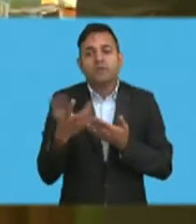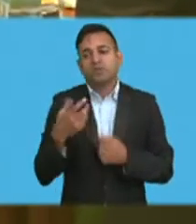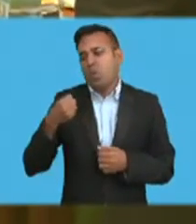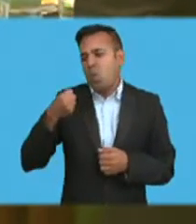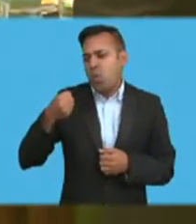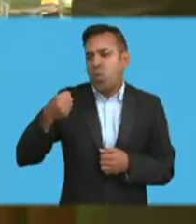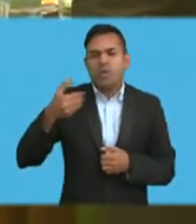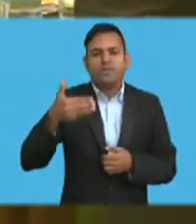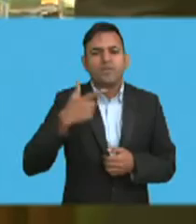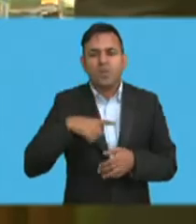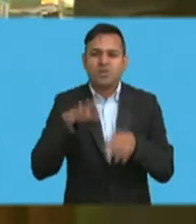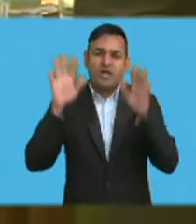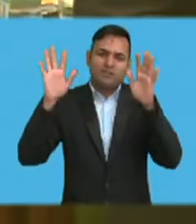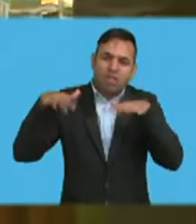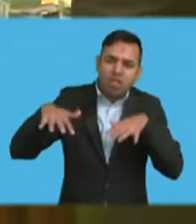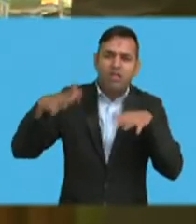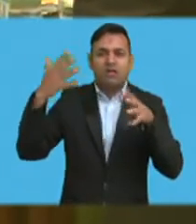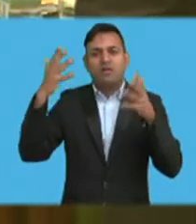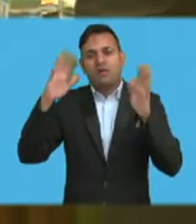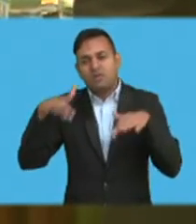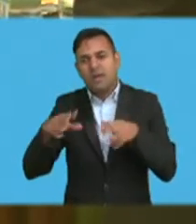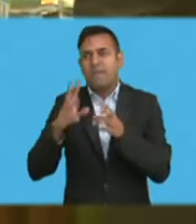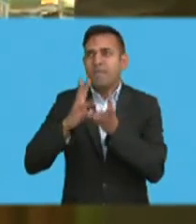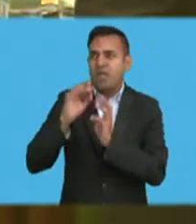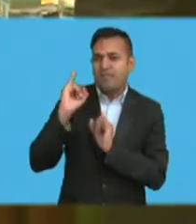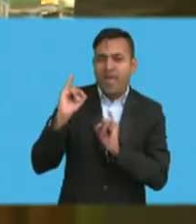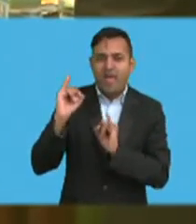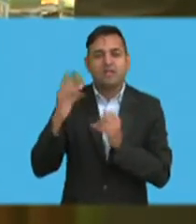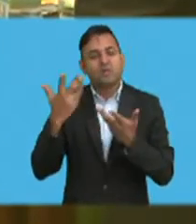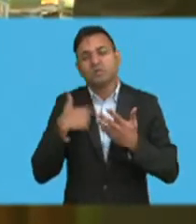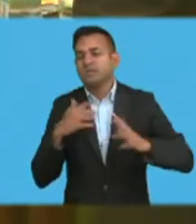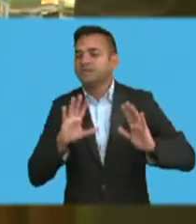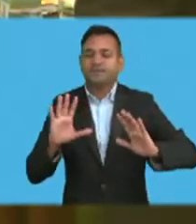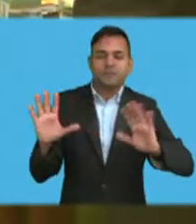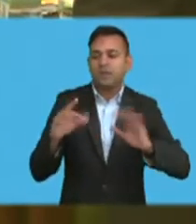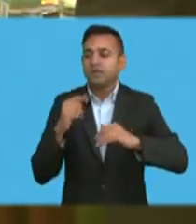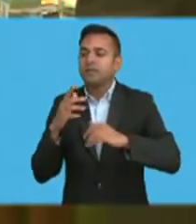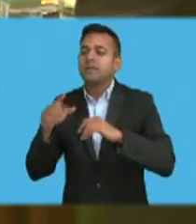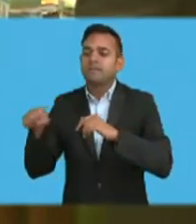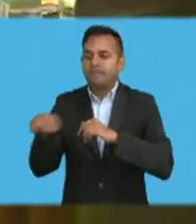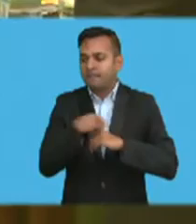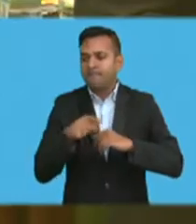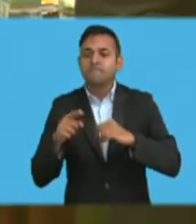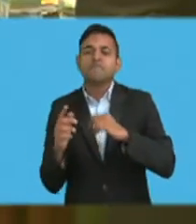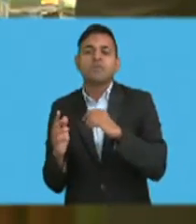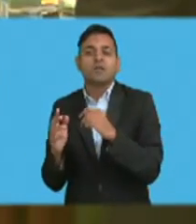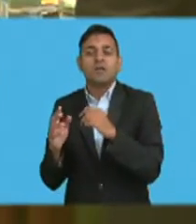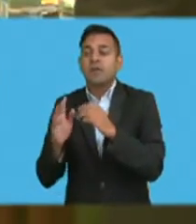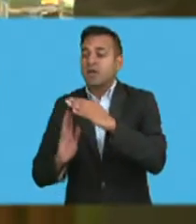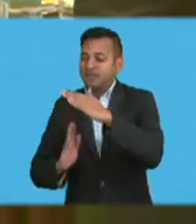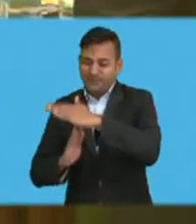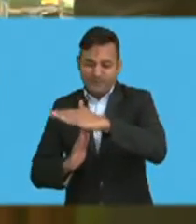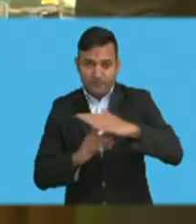bad, stop the work, wait till weather settles down, and then we undertake the work, so that there's no repeat